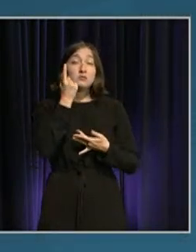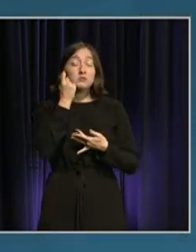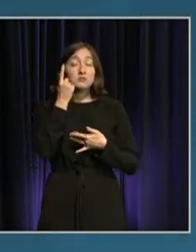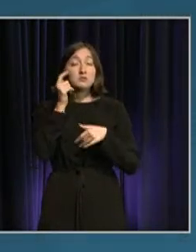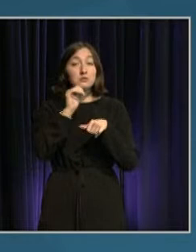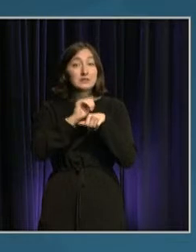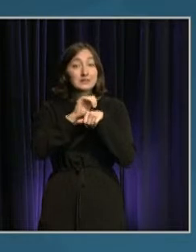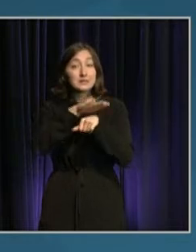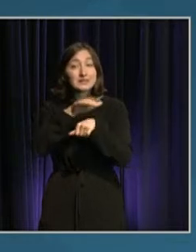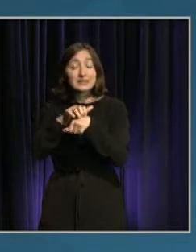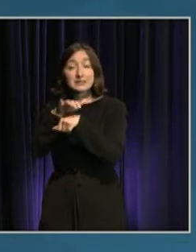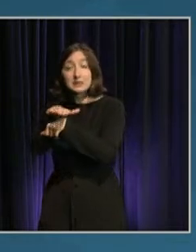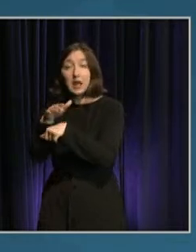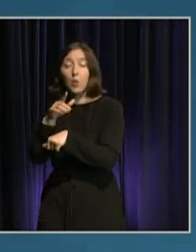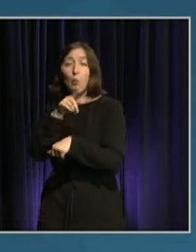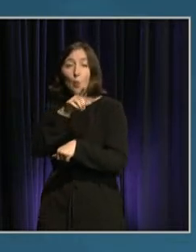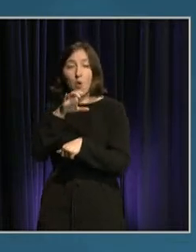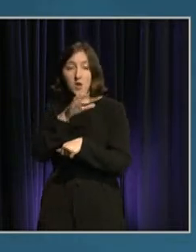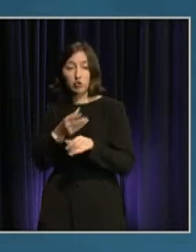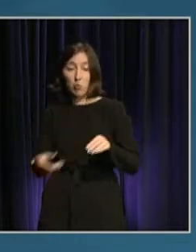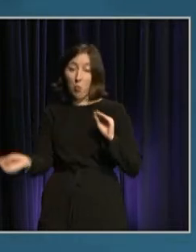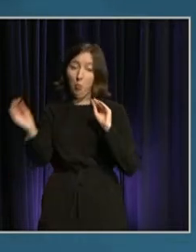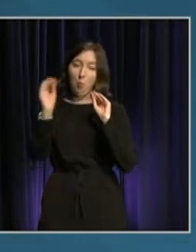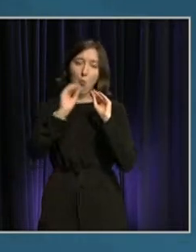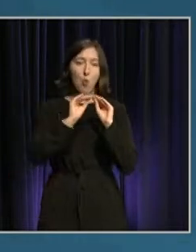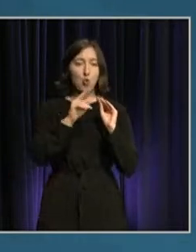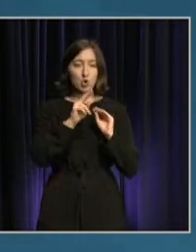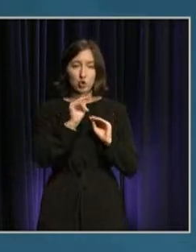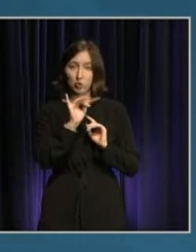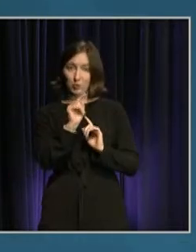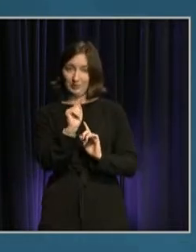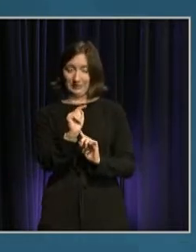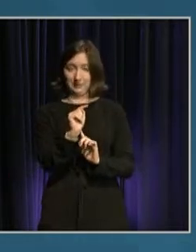more units of blood every day than it's taking in